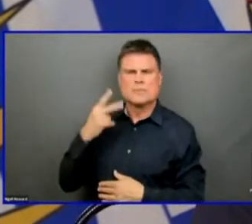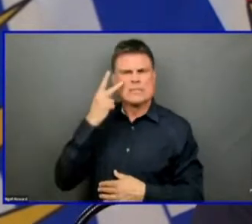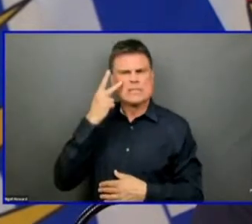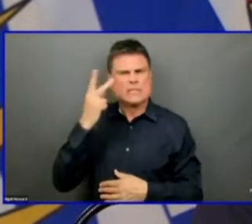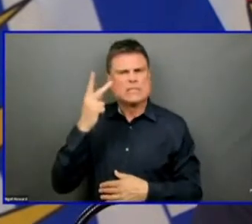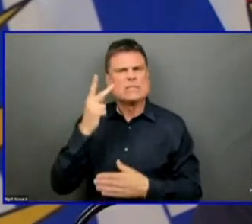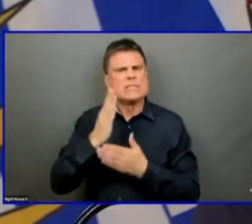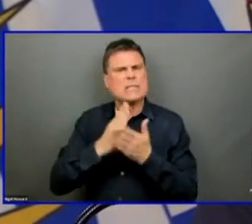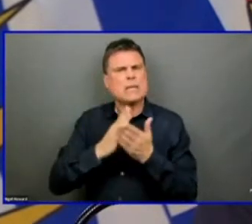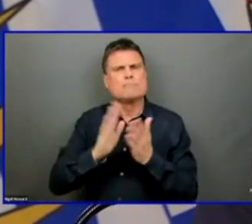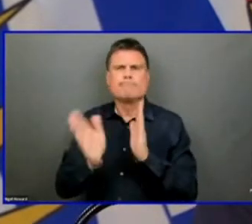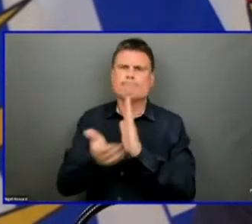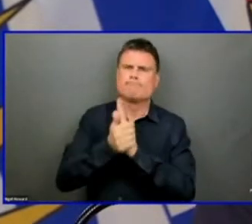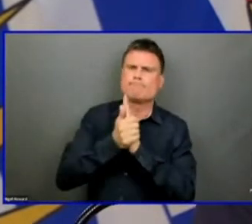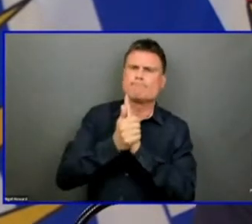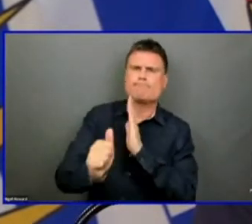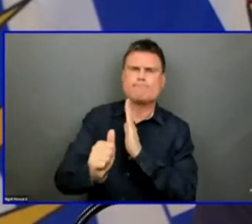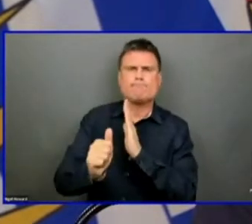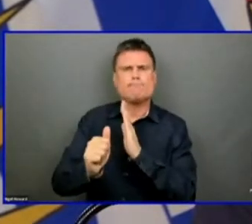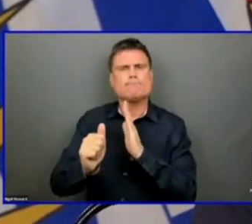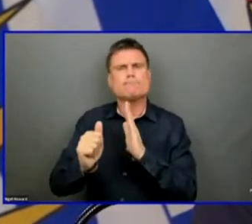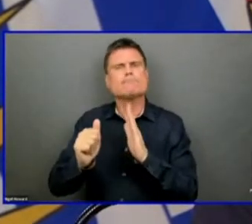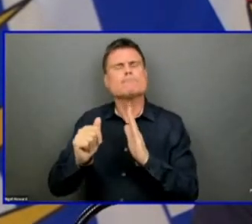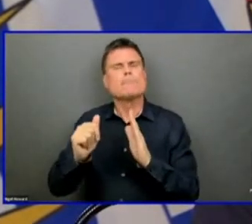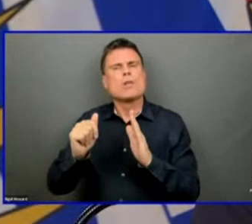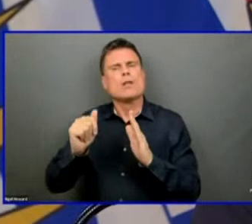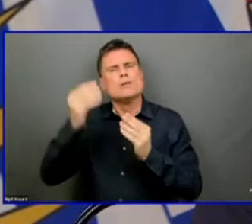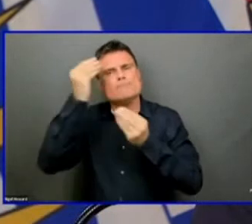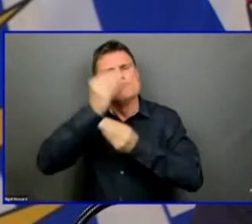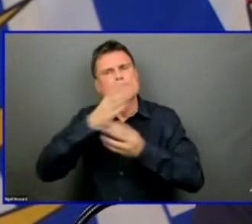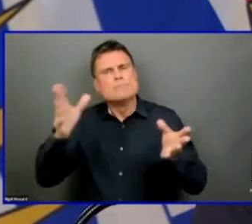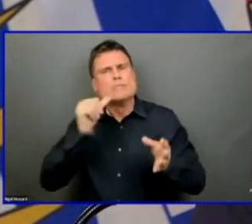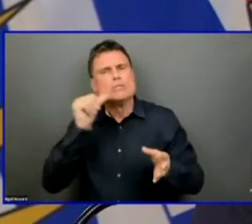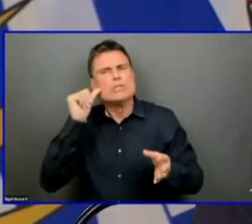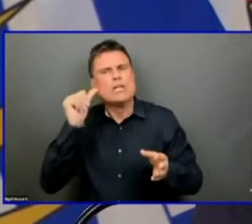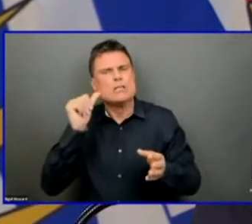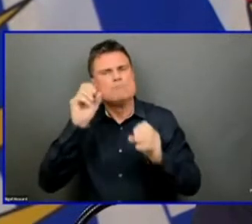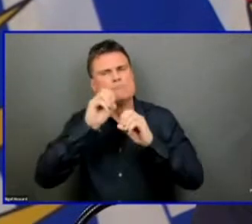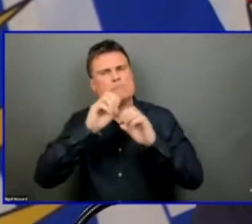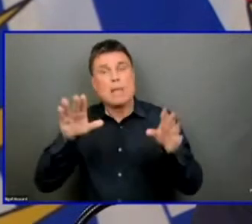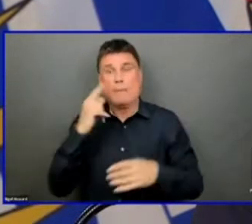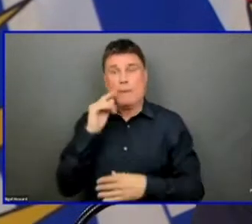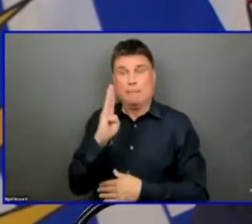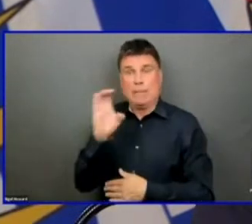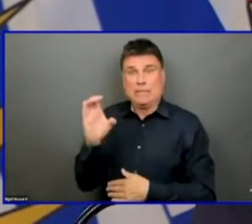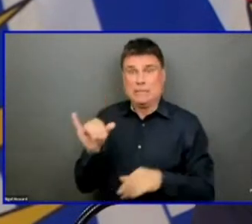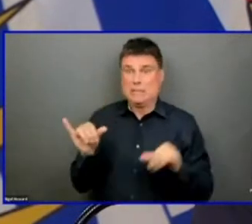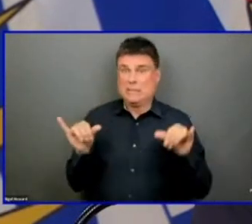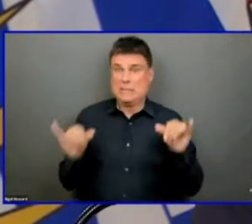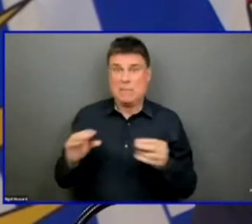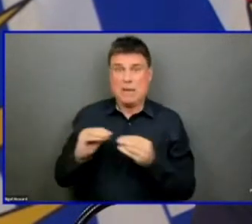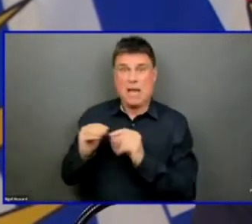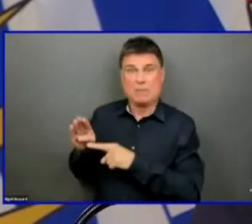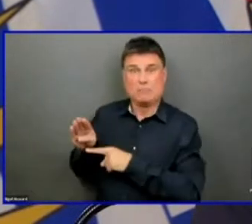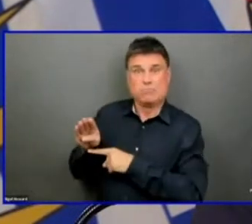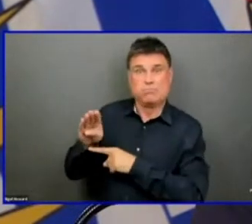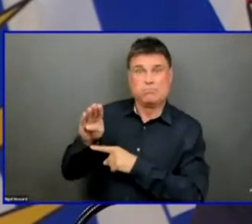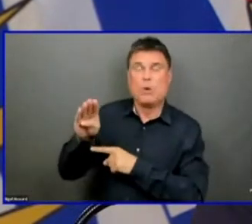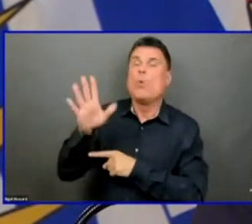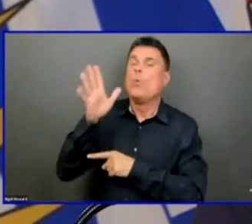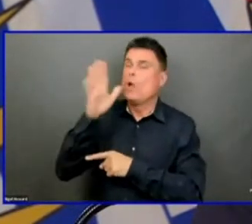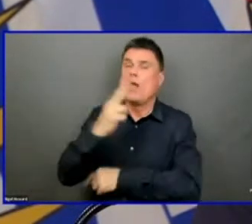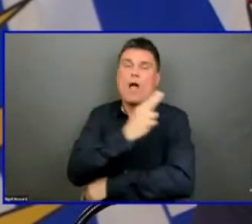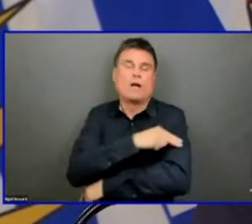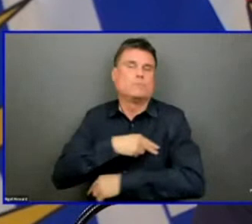going to overflow hospital capacity if BC remains on the trajectory you outlined today of reaching about